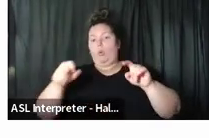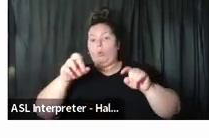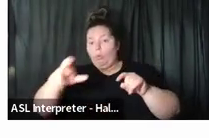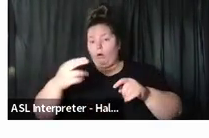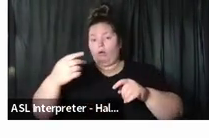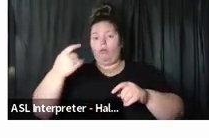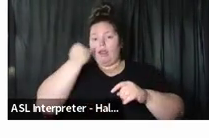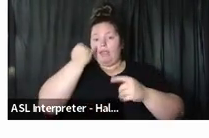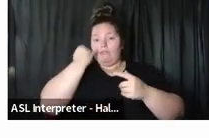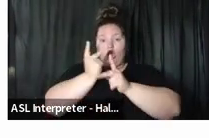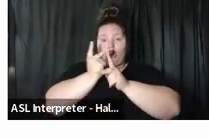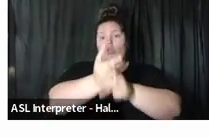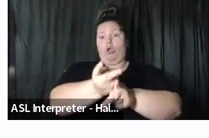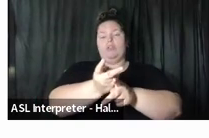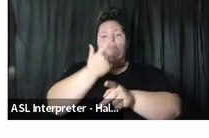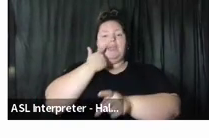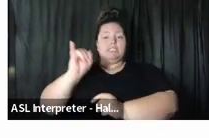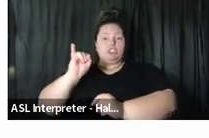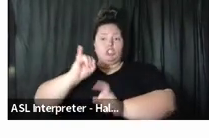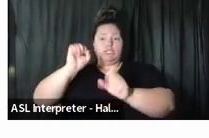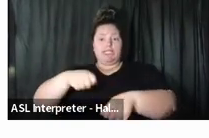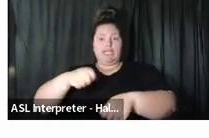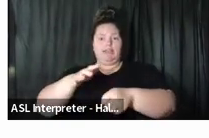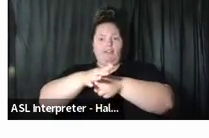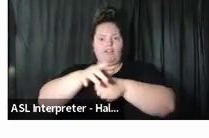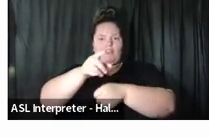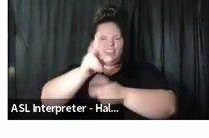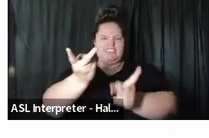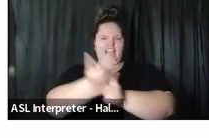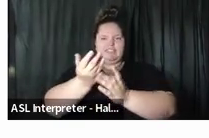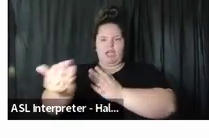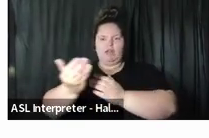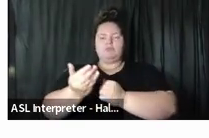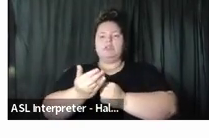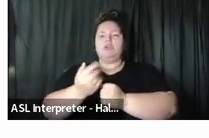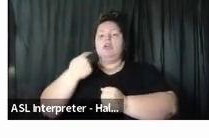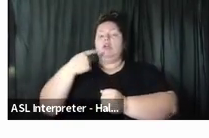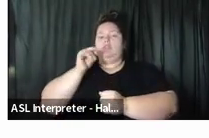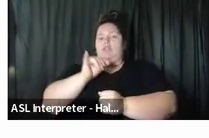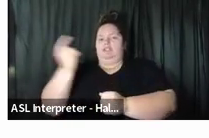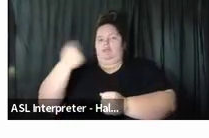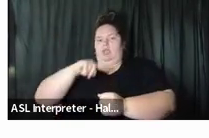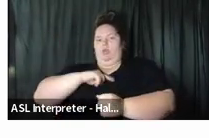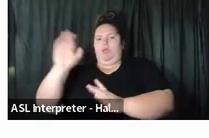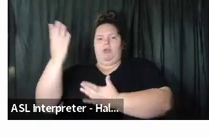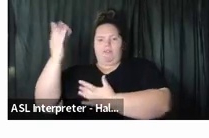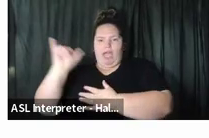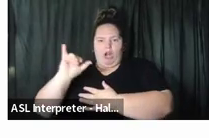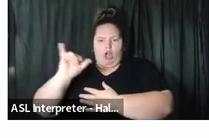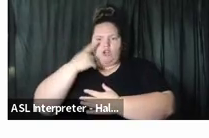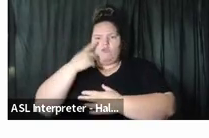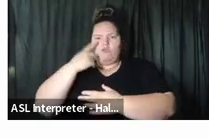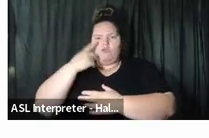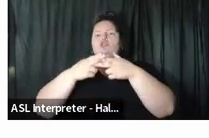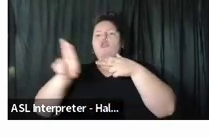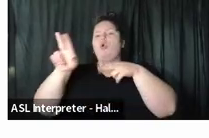because insurance can cover these items, this is something that we provide as well for that kind of short-term loan